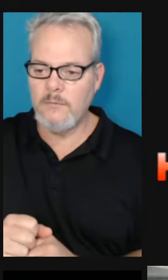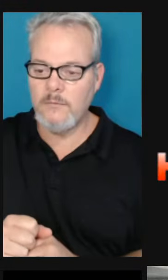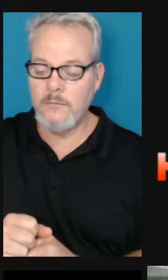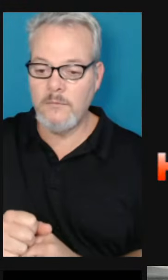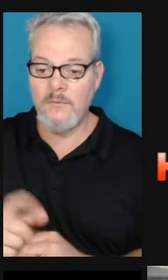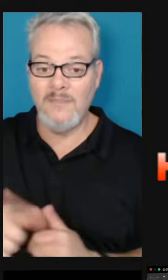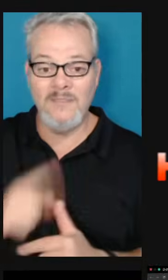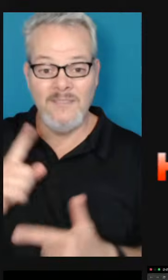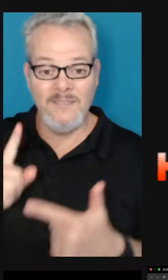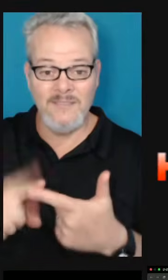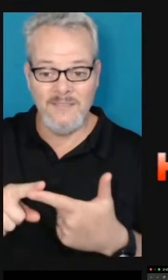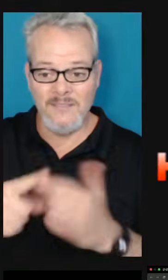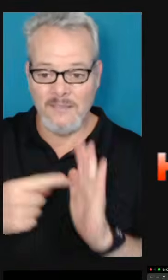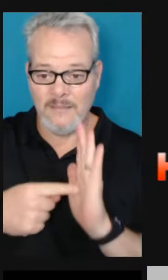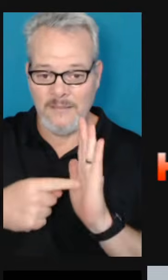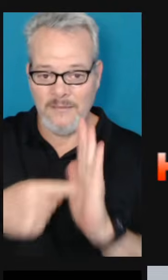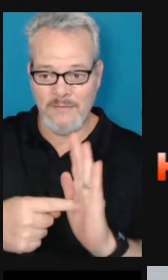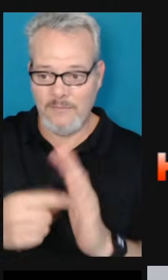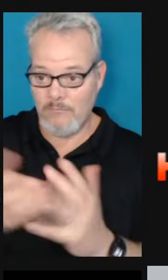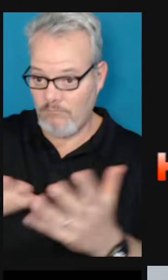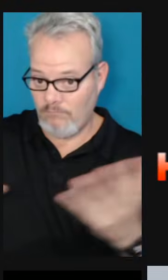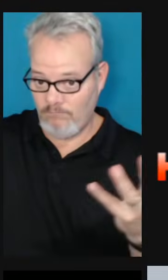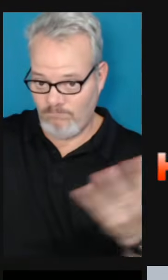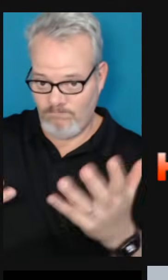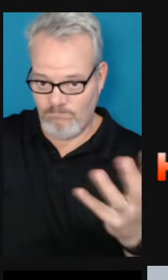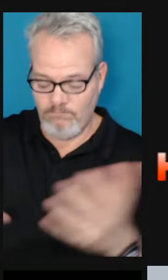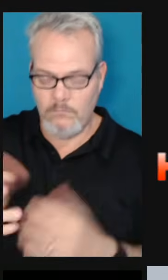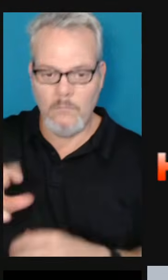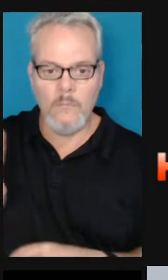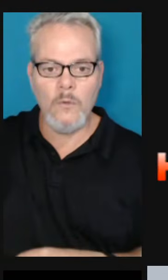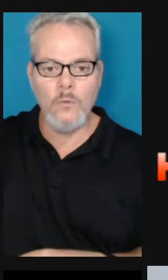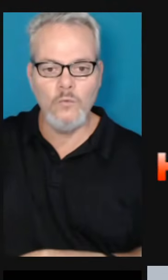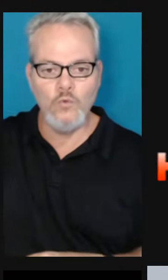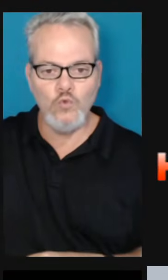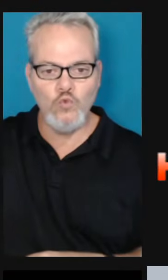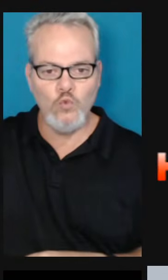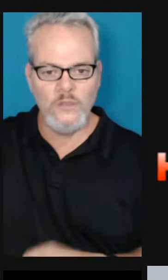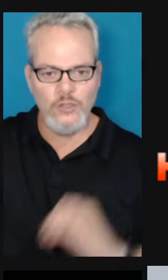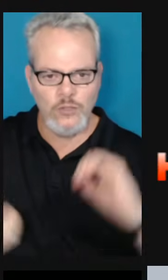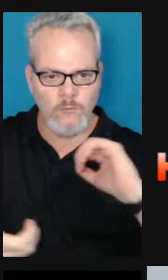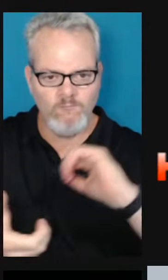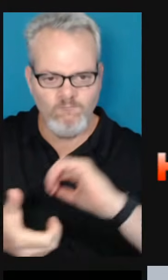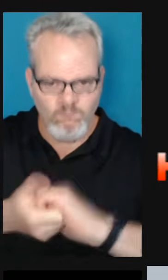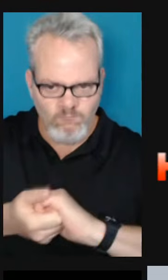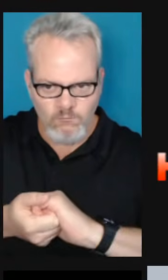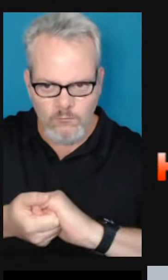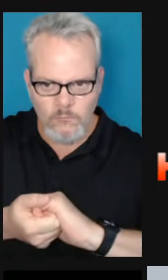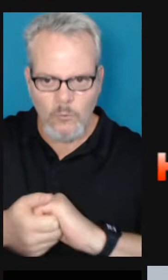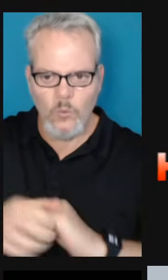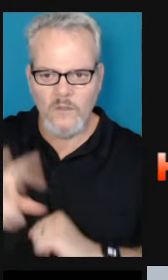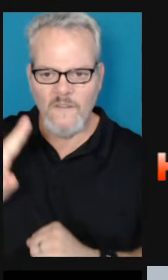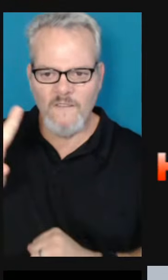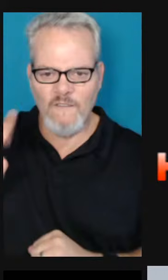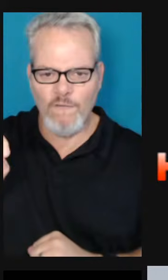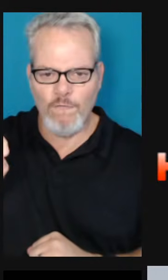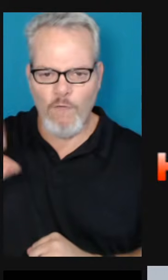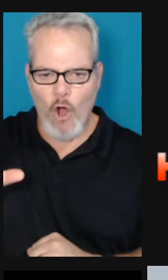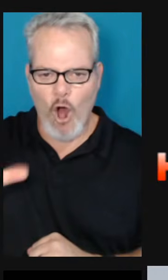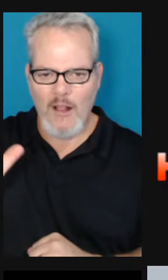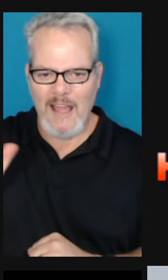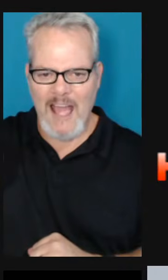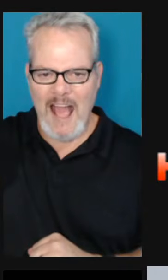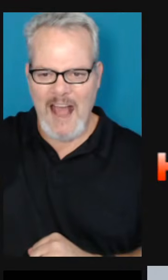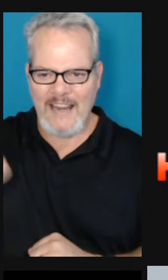to share the USGS works with this volcanic ash falls impact working